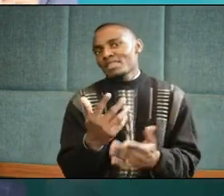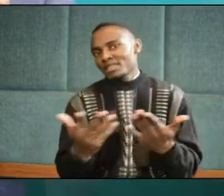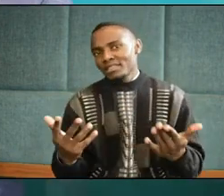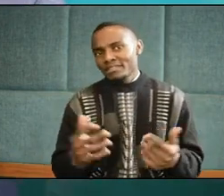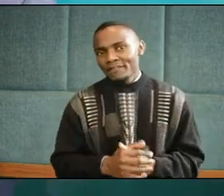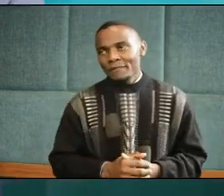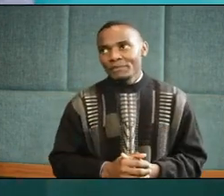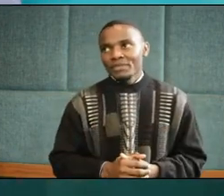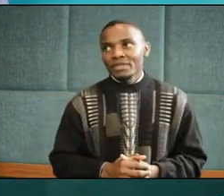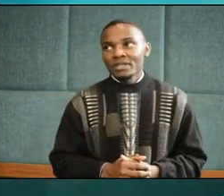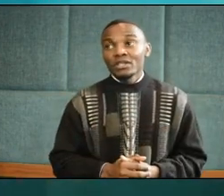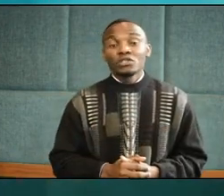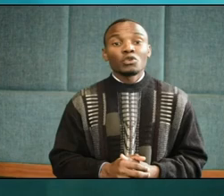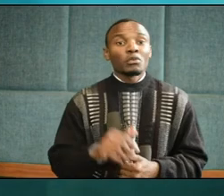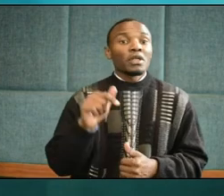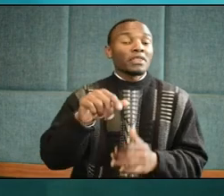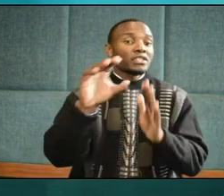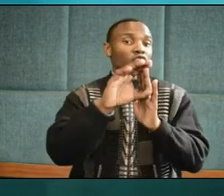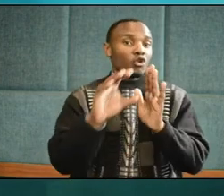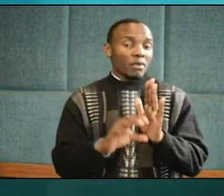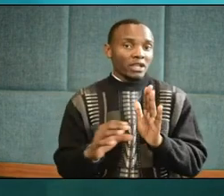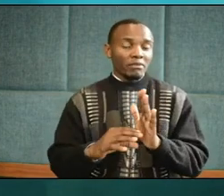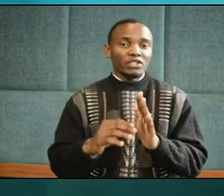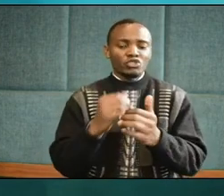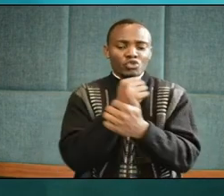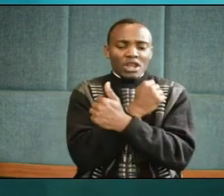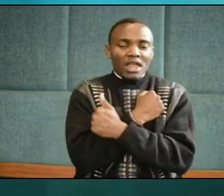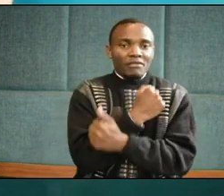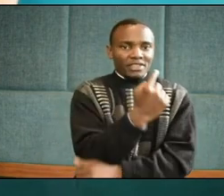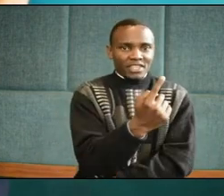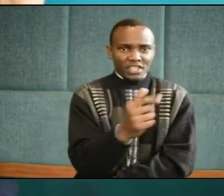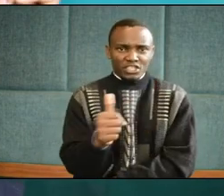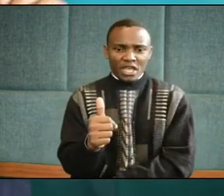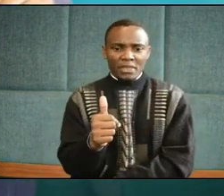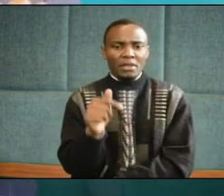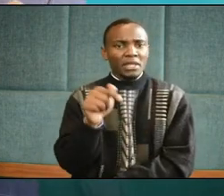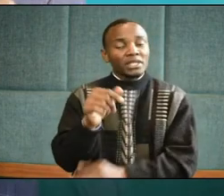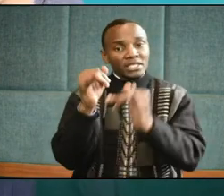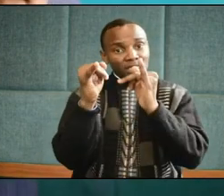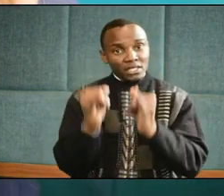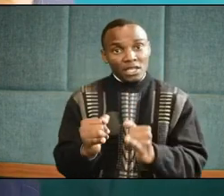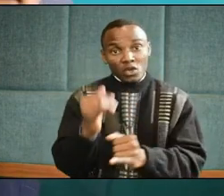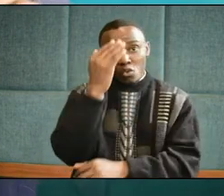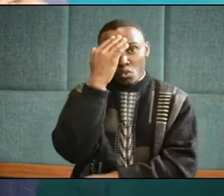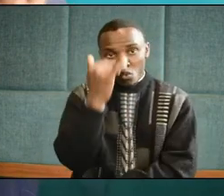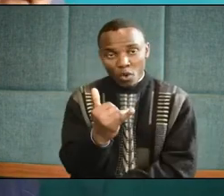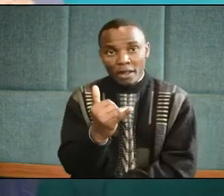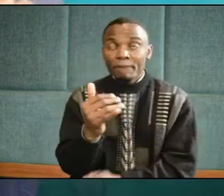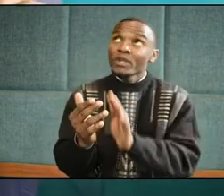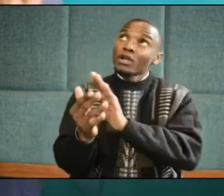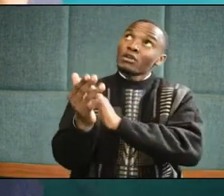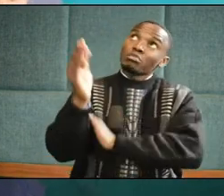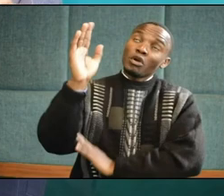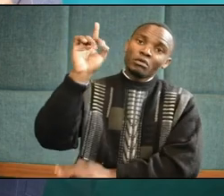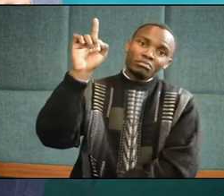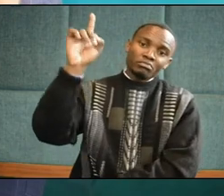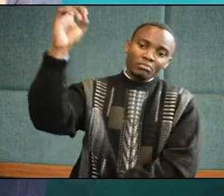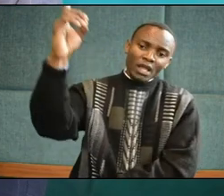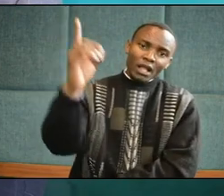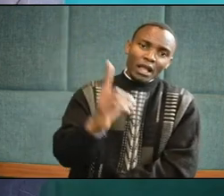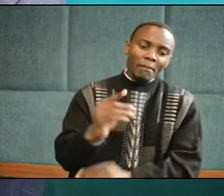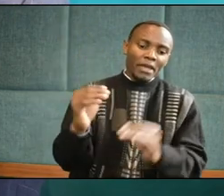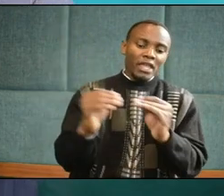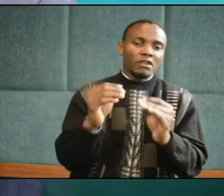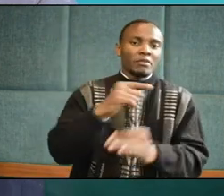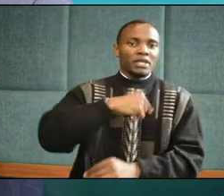And therefore, the commandment to love one another is new because God comes and meets